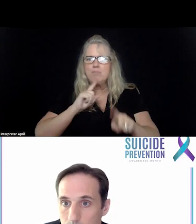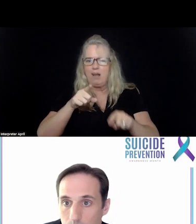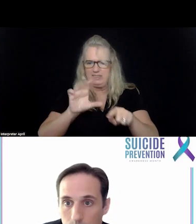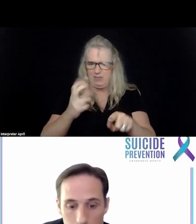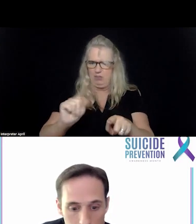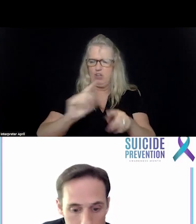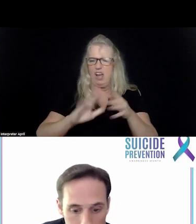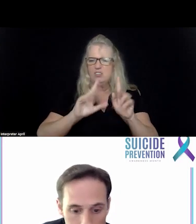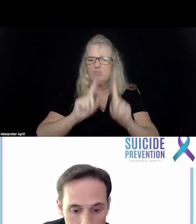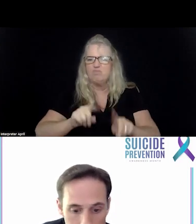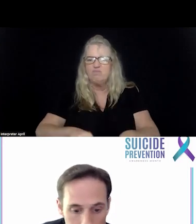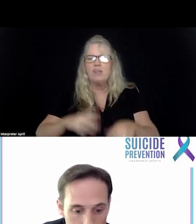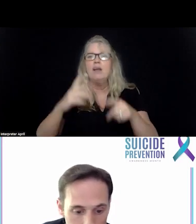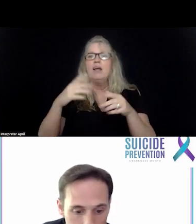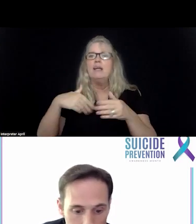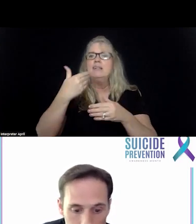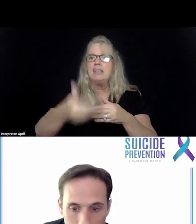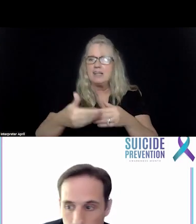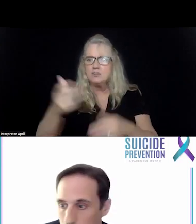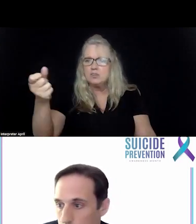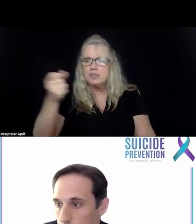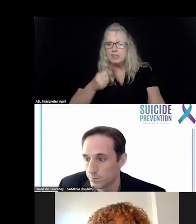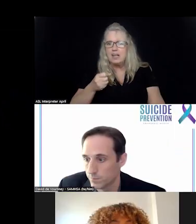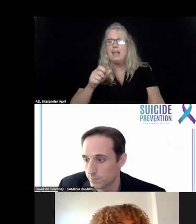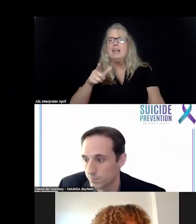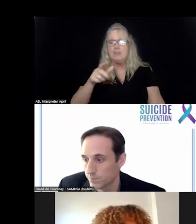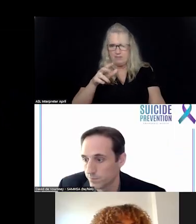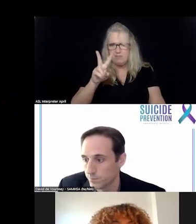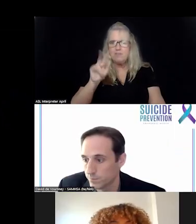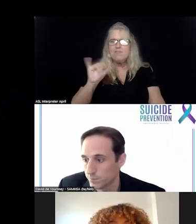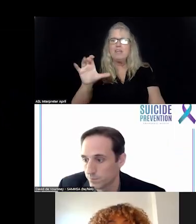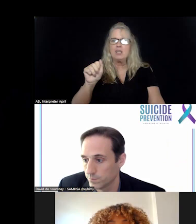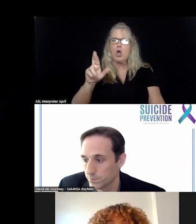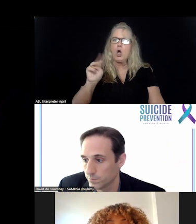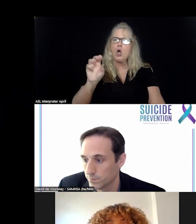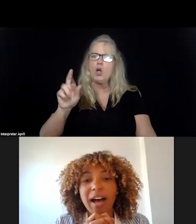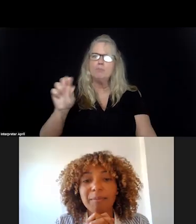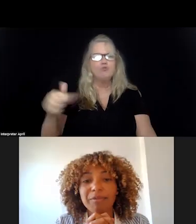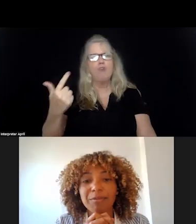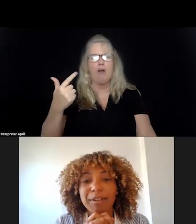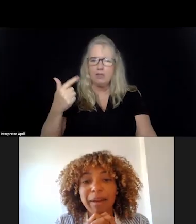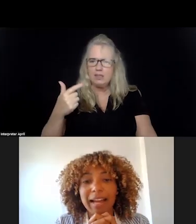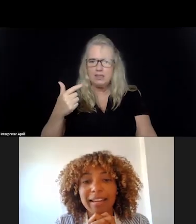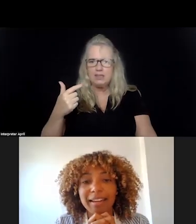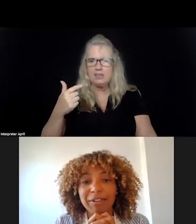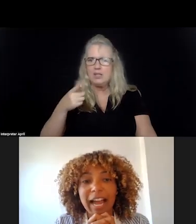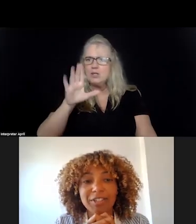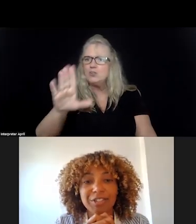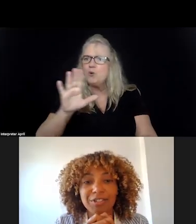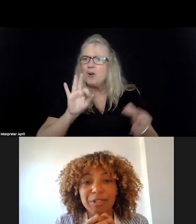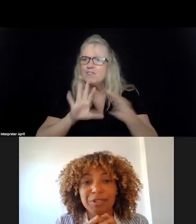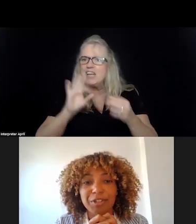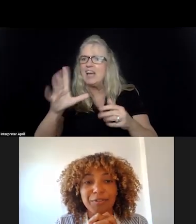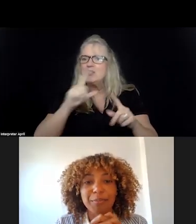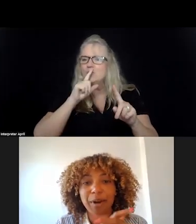But also next, I'd love to bring up Vic Armstrong. Vic, are you with us to give your feedback and